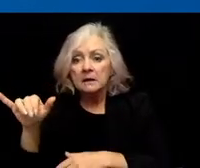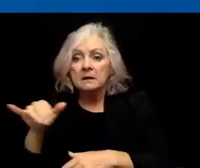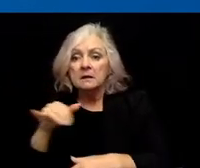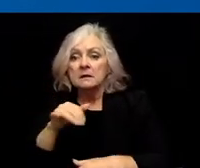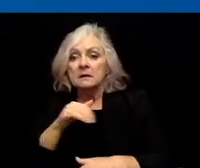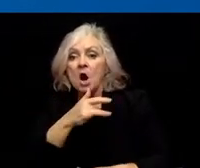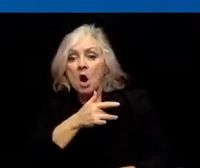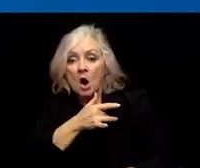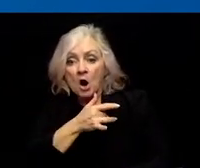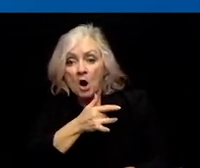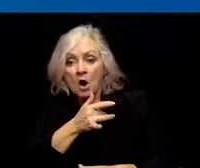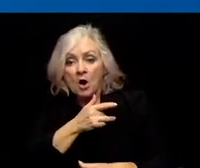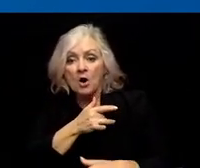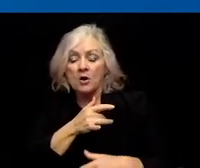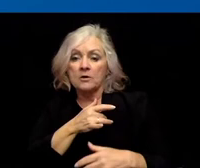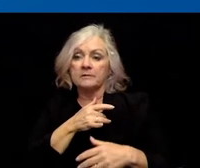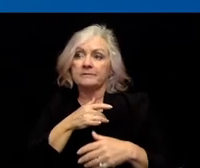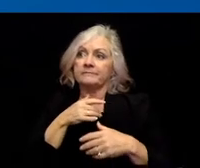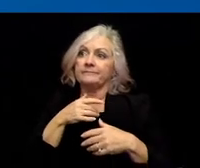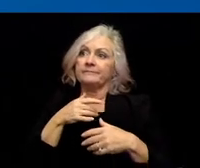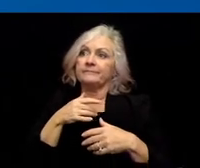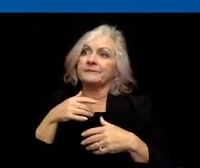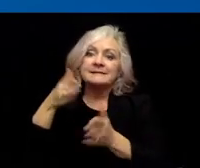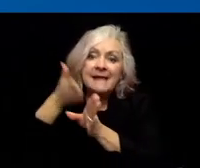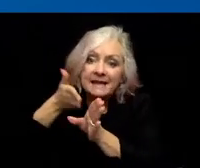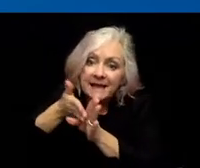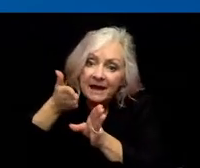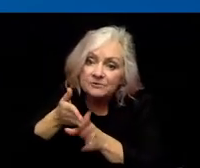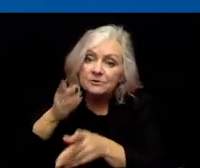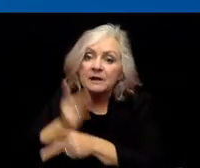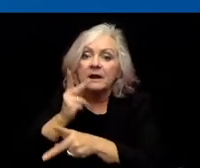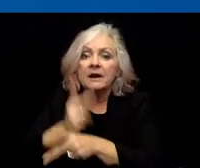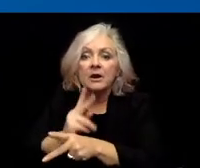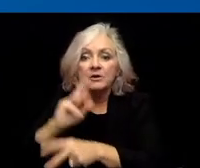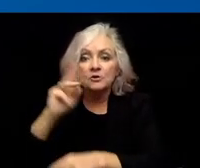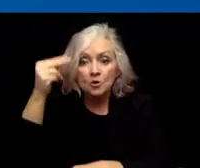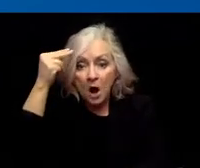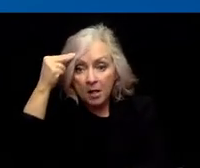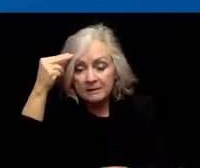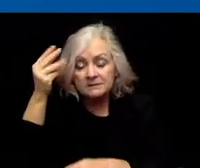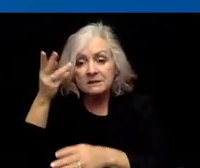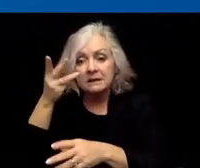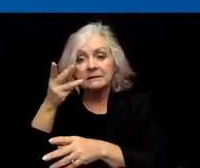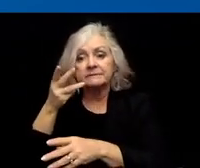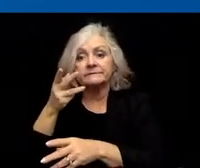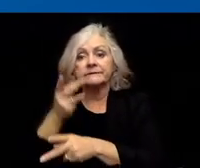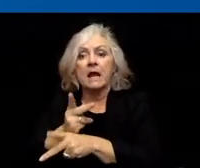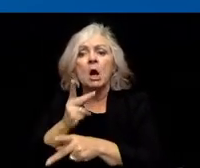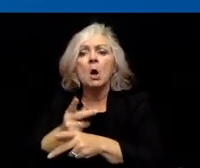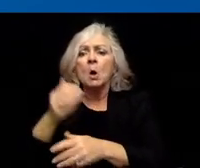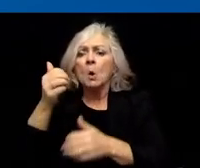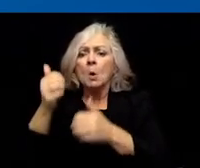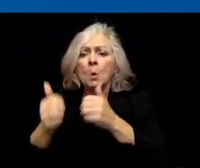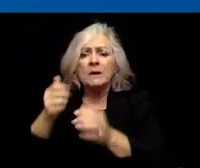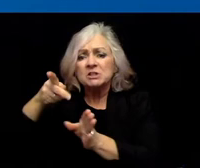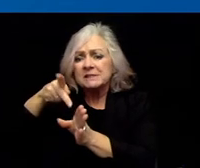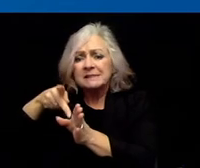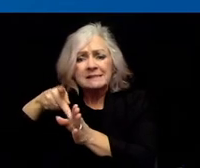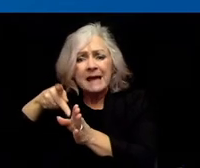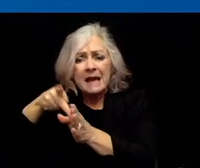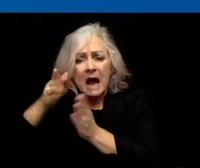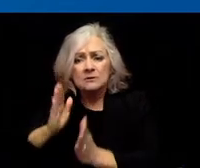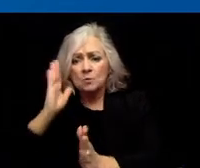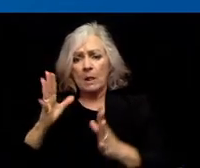groups and of course the psychiatric care and you know, what psychiatrist takes insurance anymore, which is also